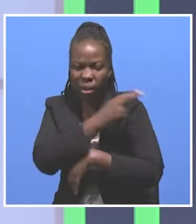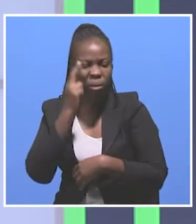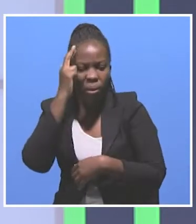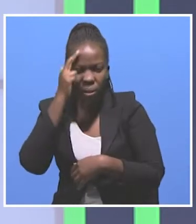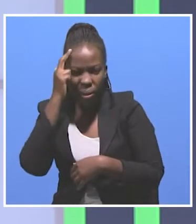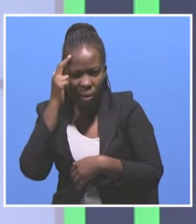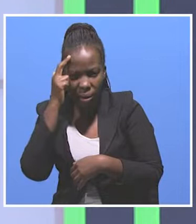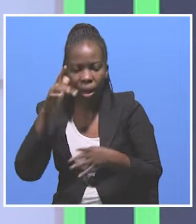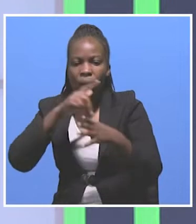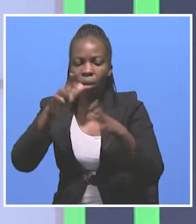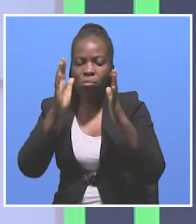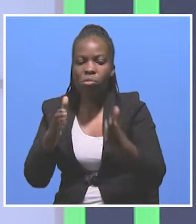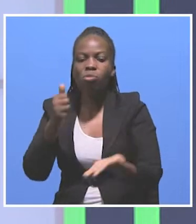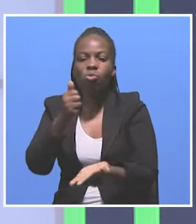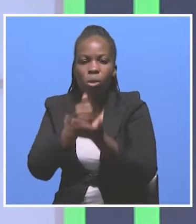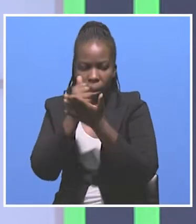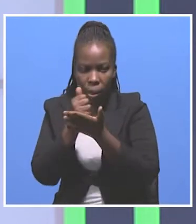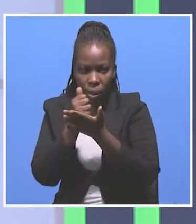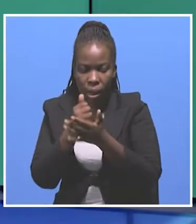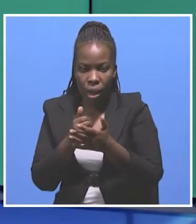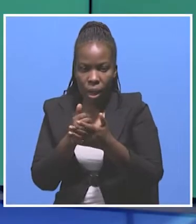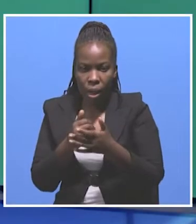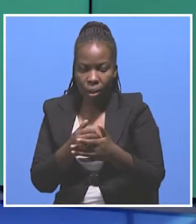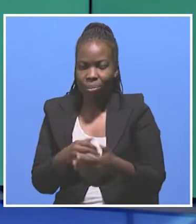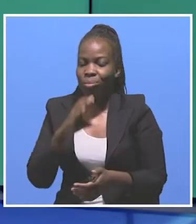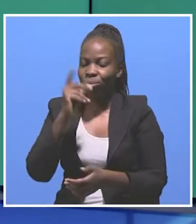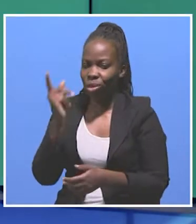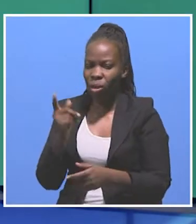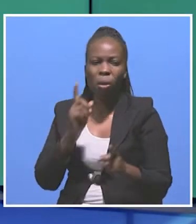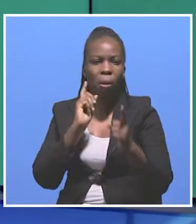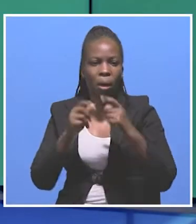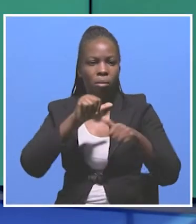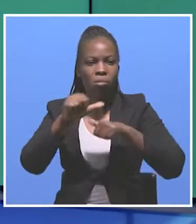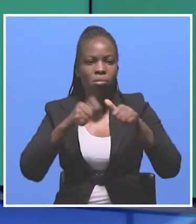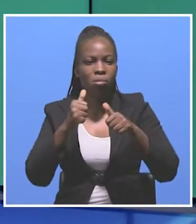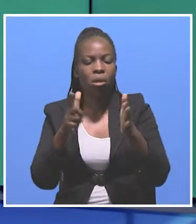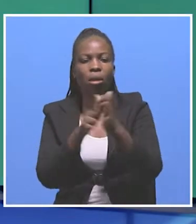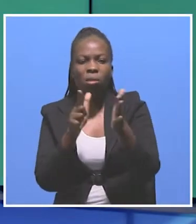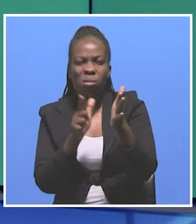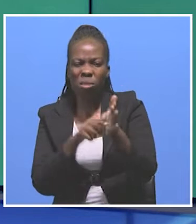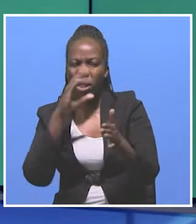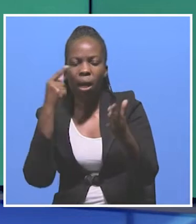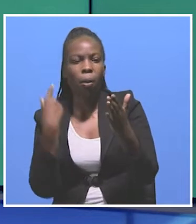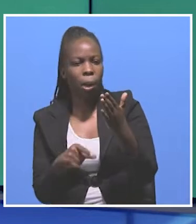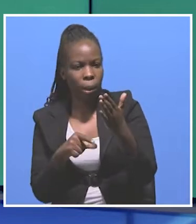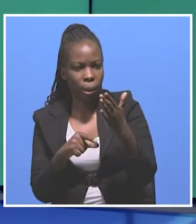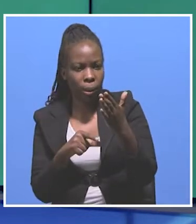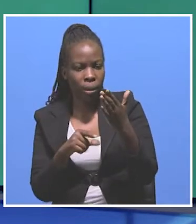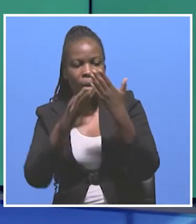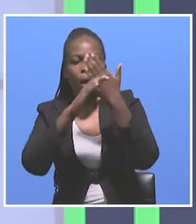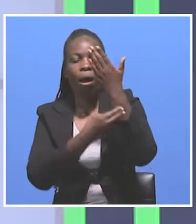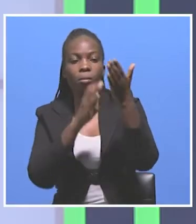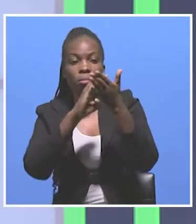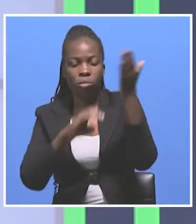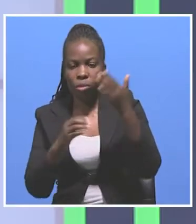rid of the pregnancy. All right, let's now talk about what the law says when it comes to termination of pregnancy. Thank you very much.